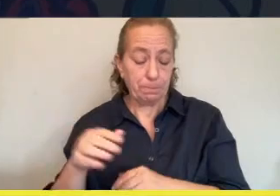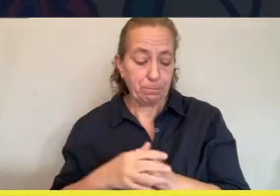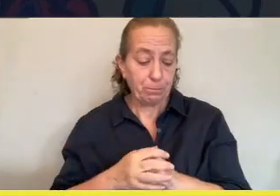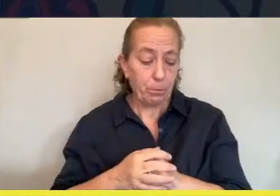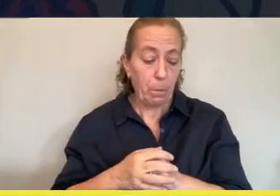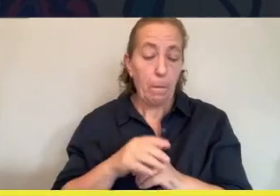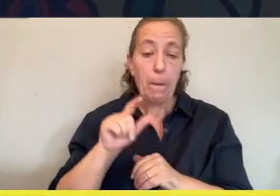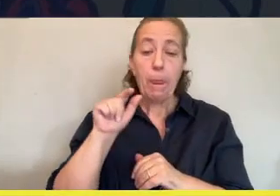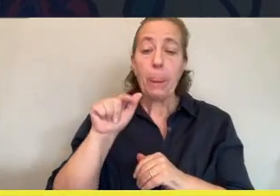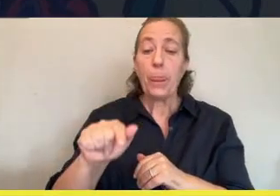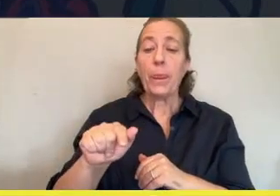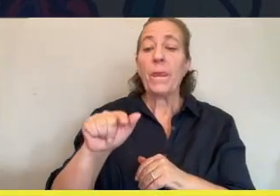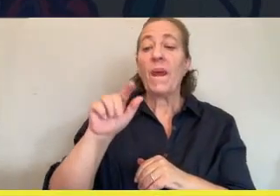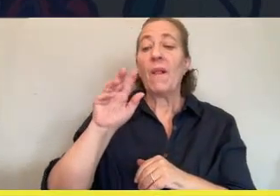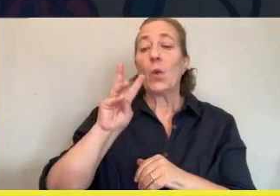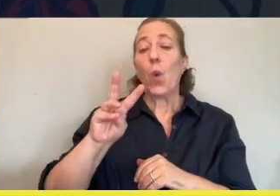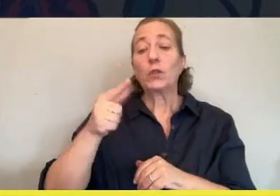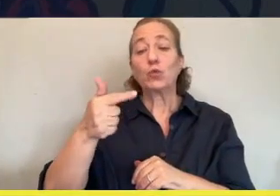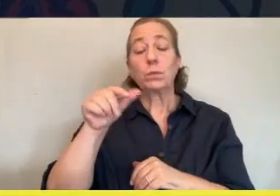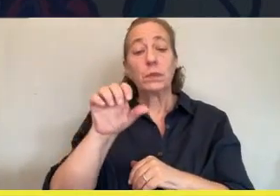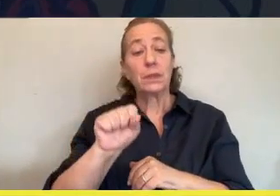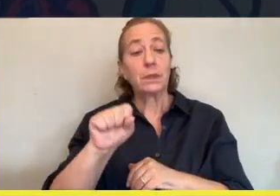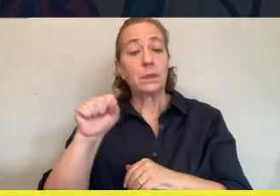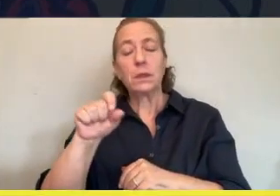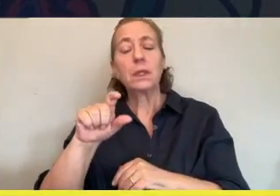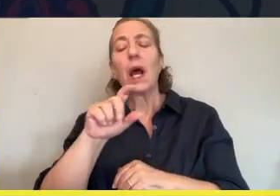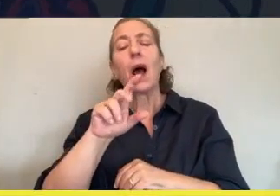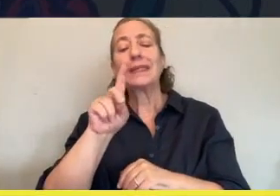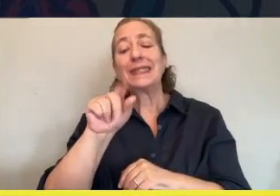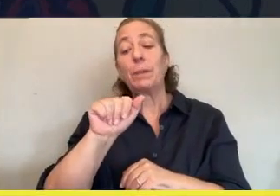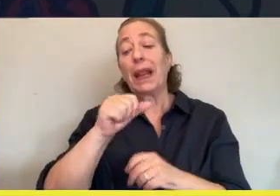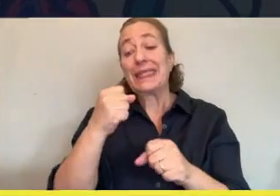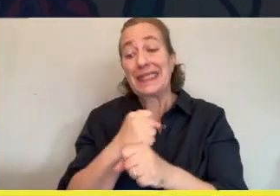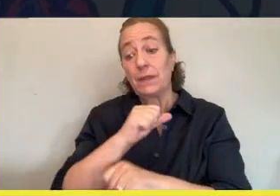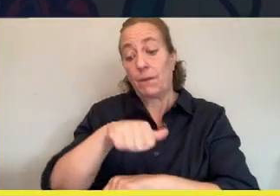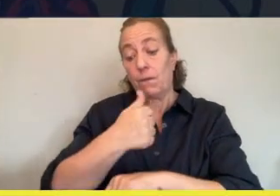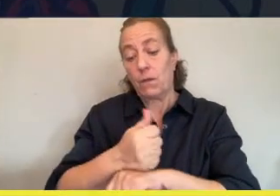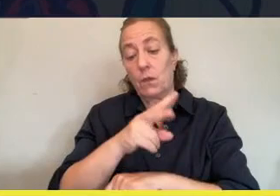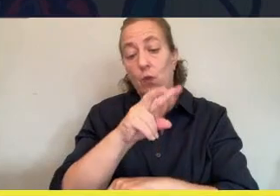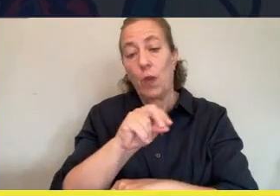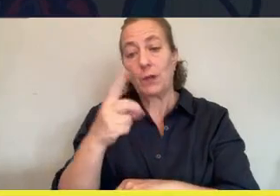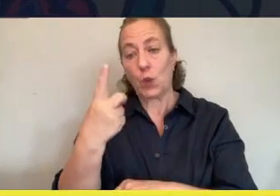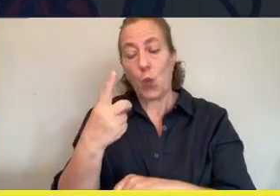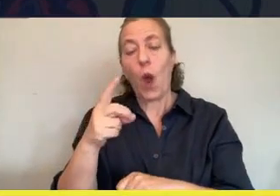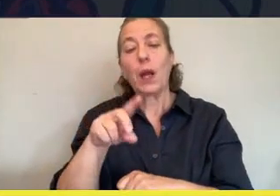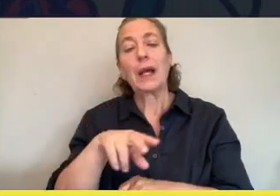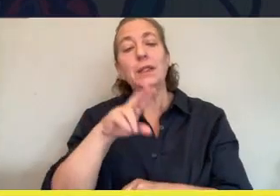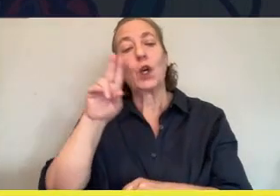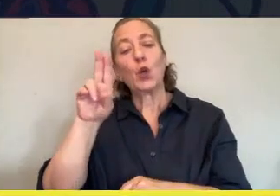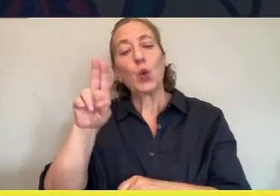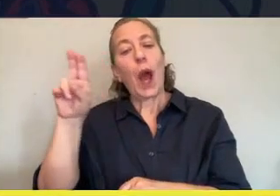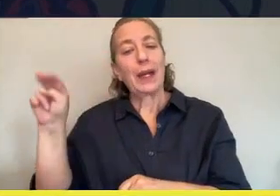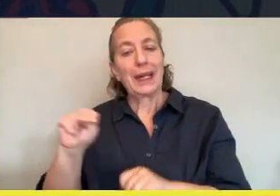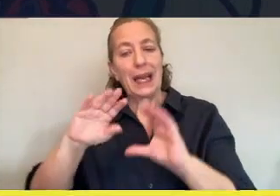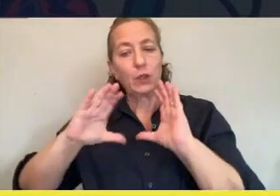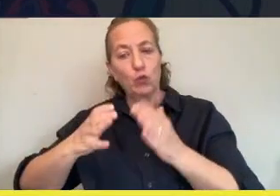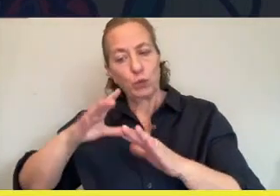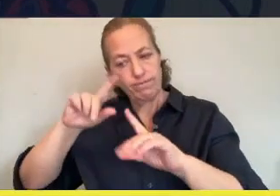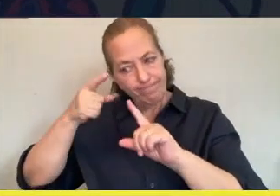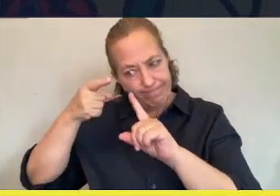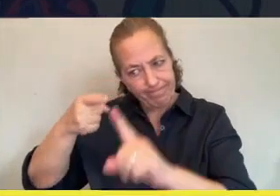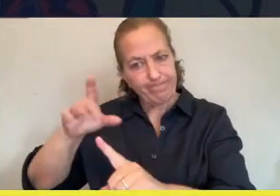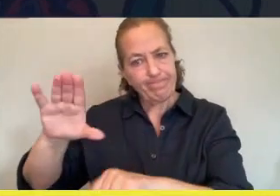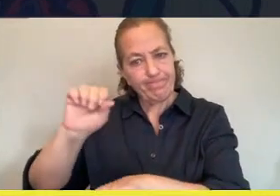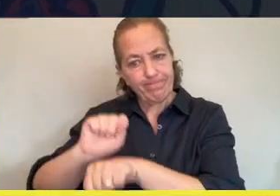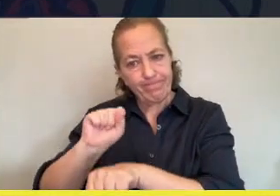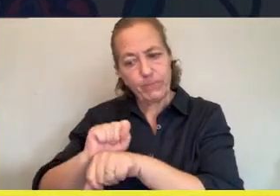Disability Statistics was formed in 2001 as a United Nations group tasked with improving the state of